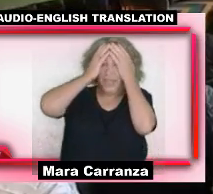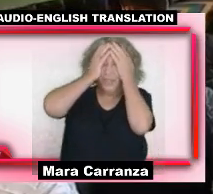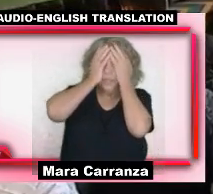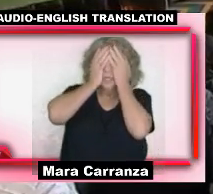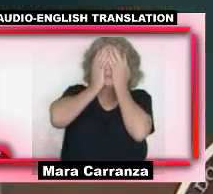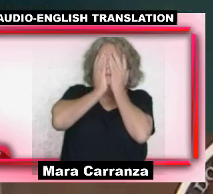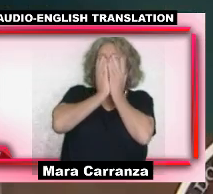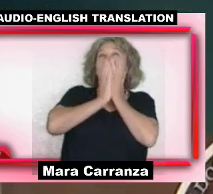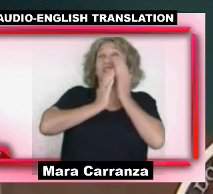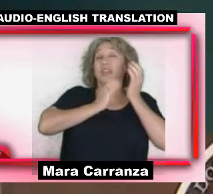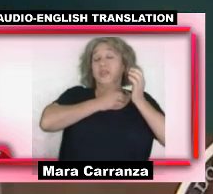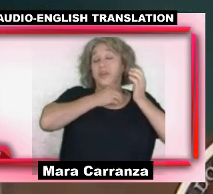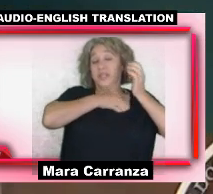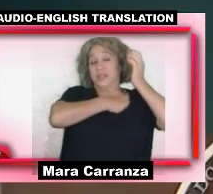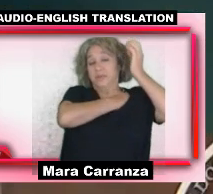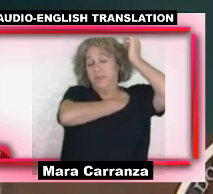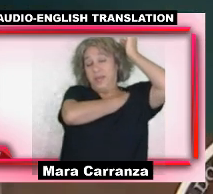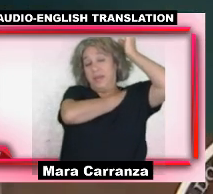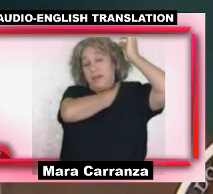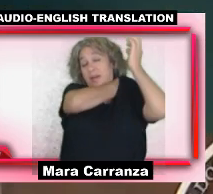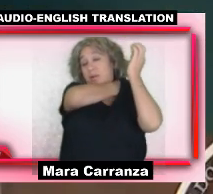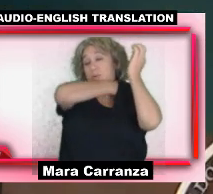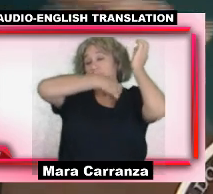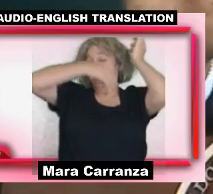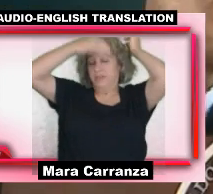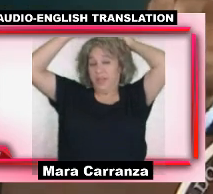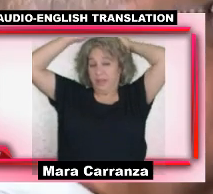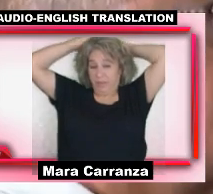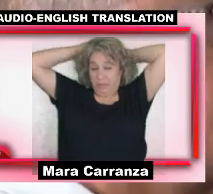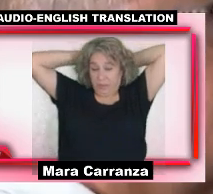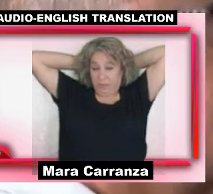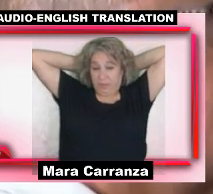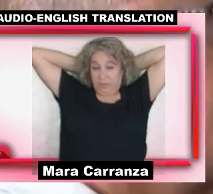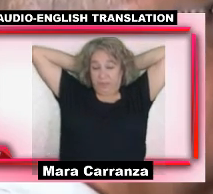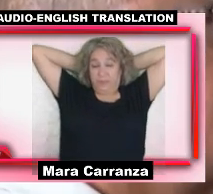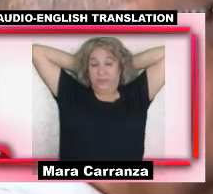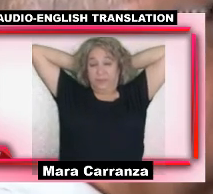prohibición de alguna. Are they going to be removing